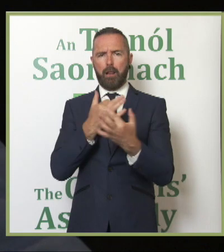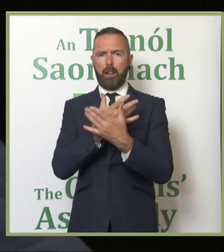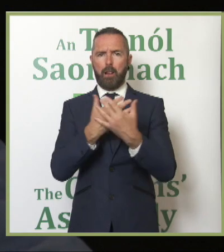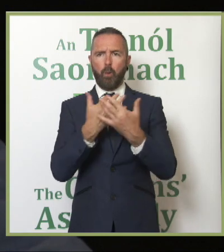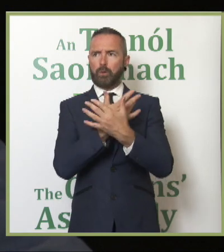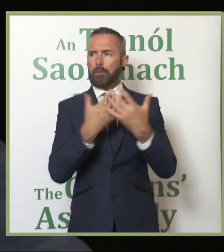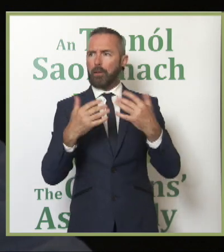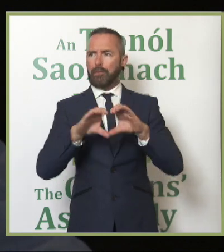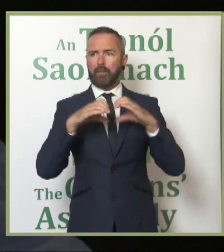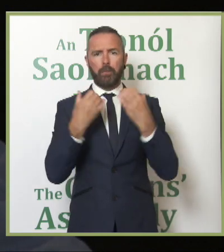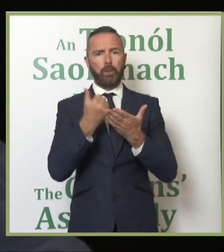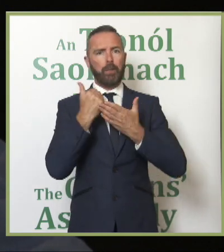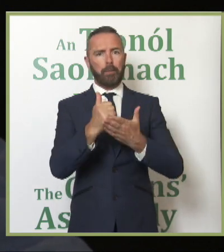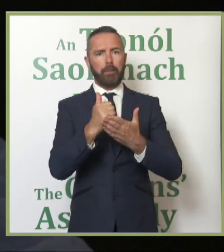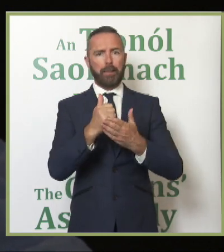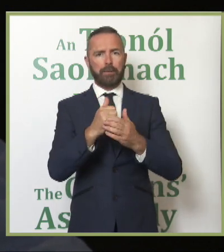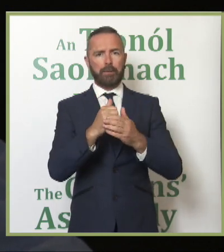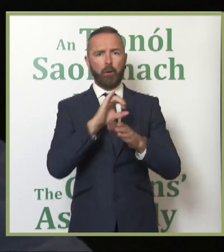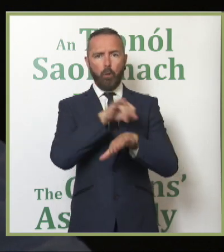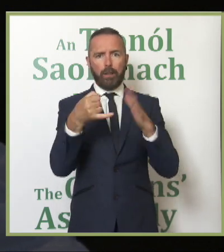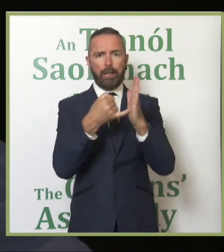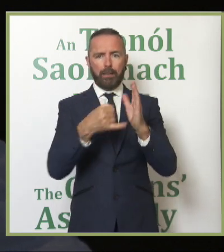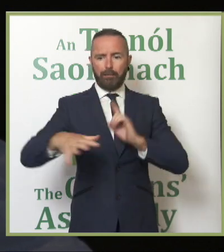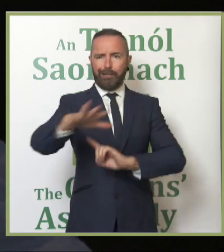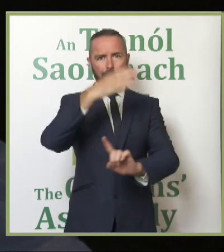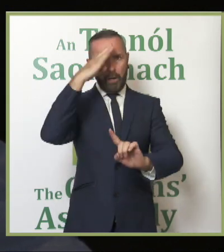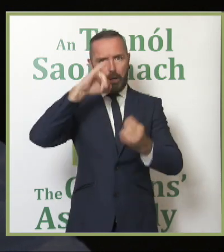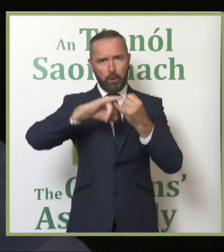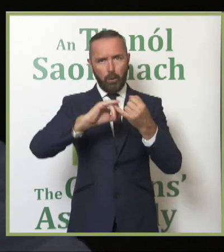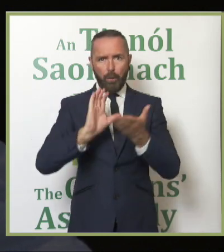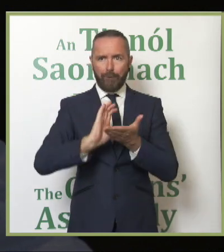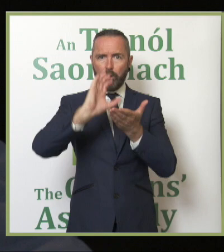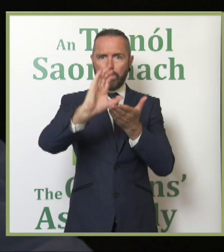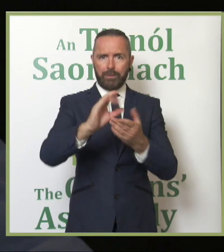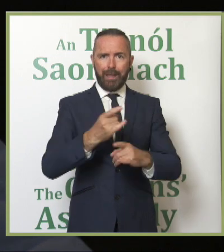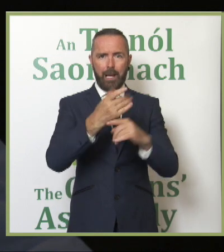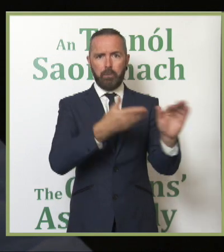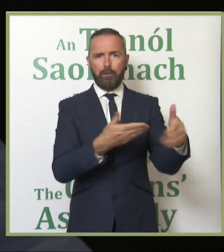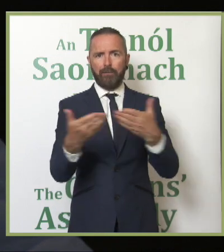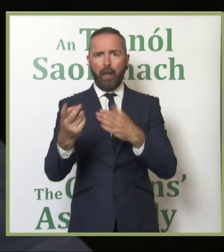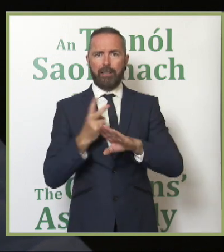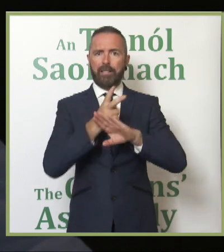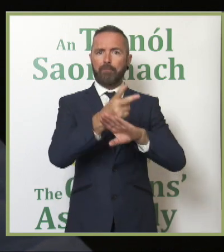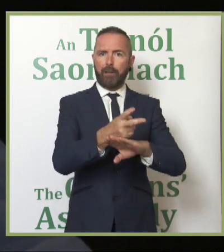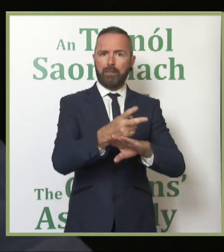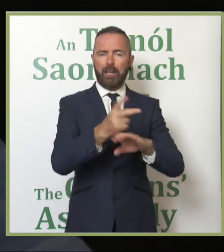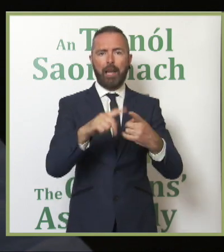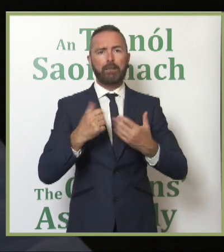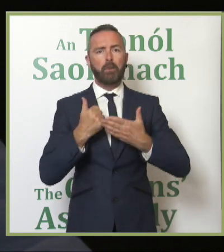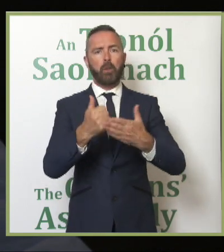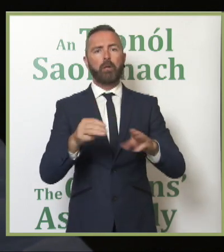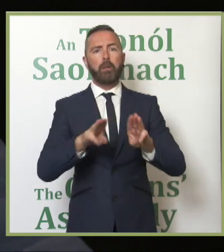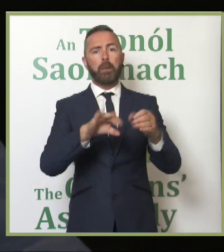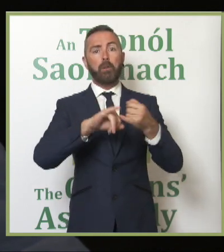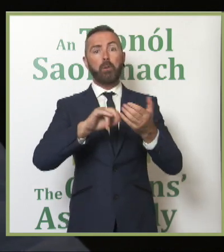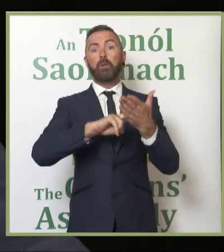Ireland that are funded and supported to provide interventions and support services for people with people using